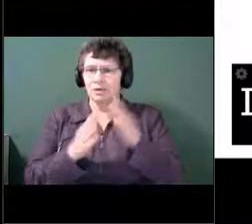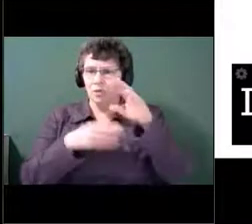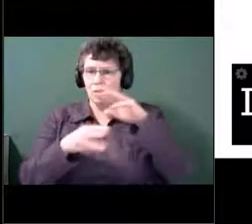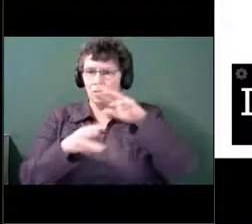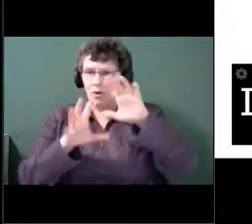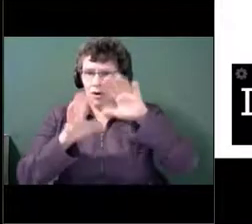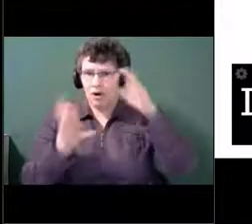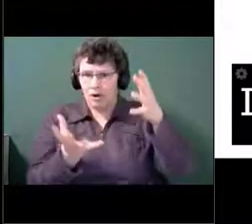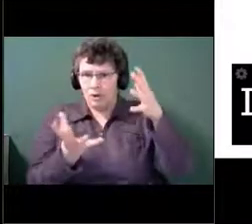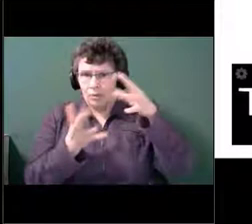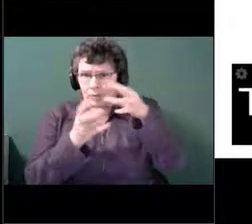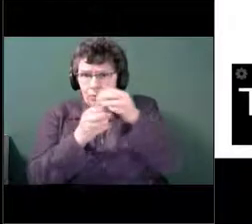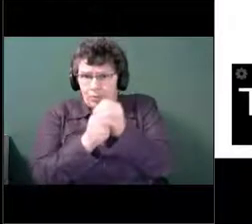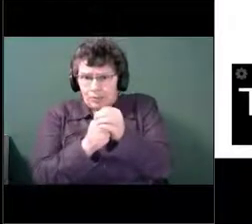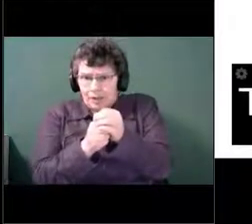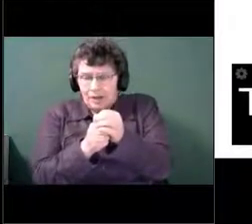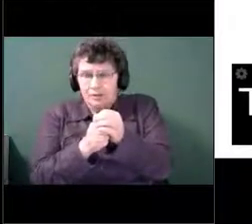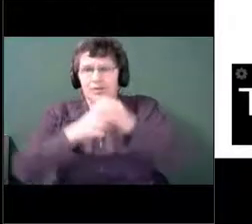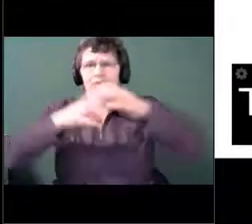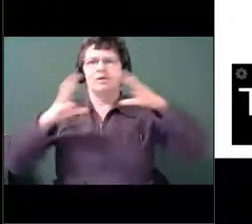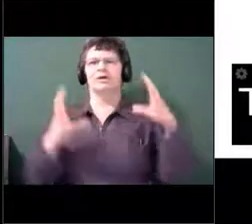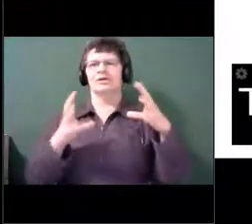So I actually wrote a book.